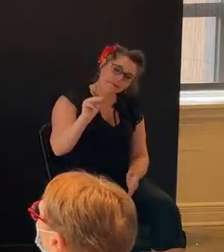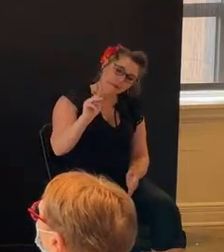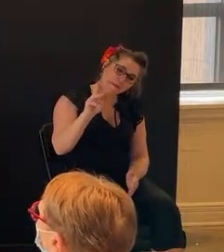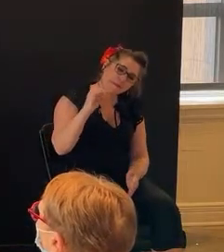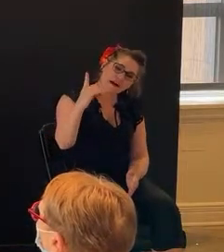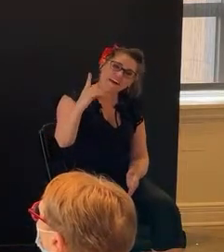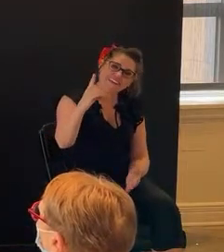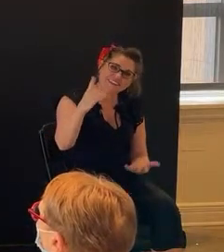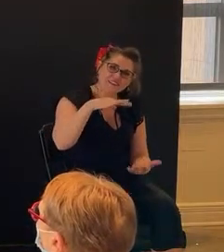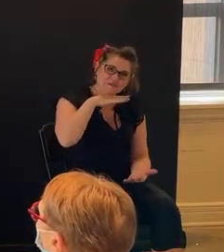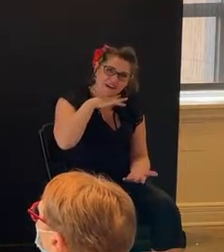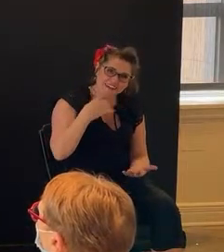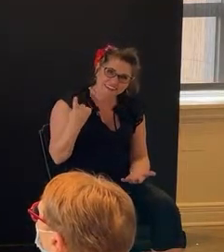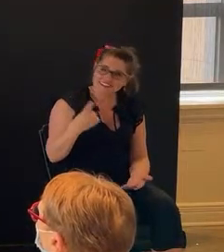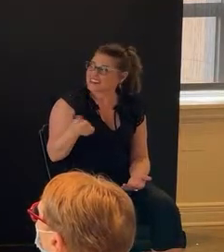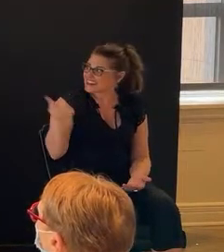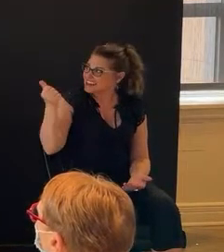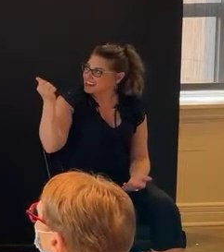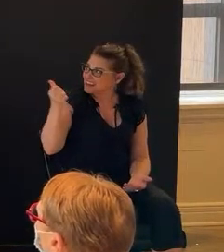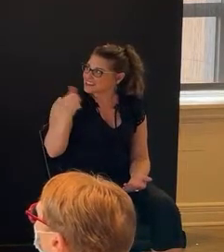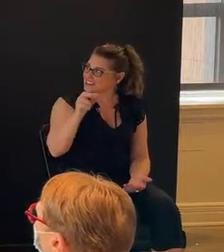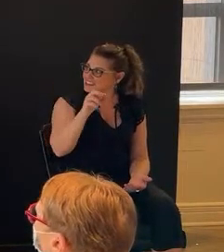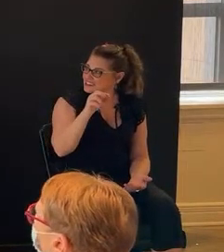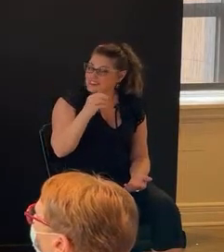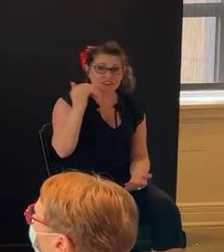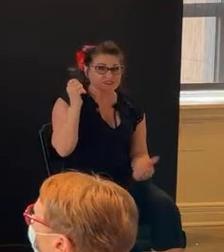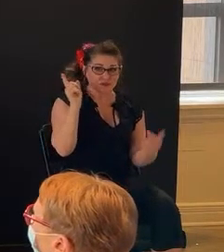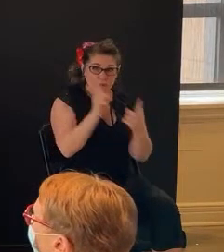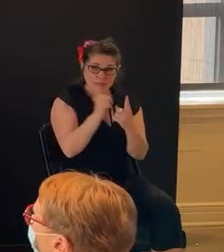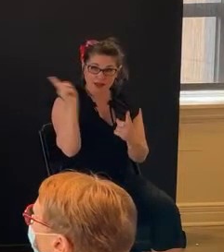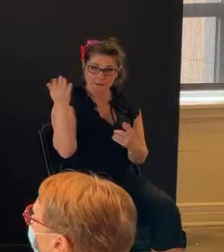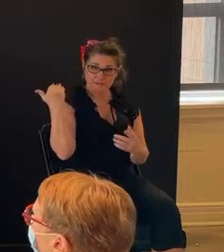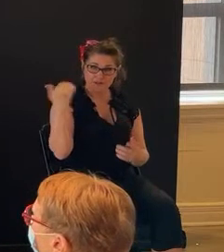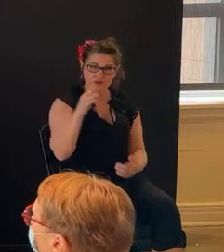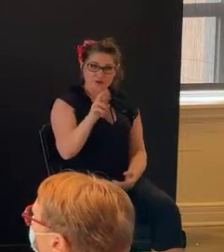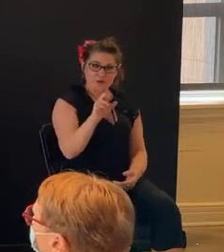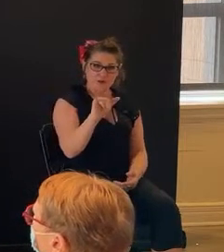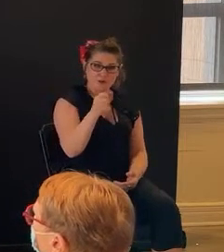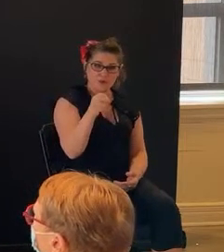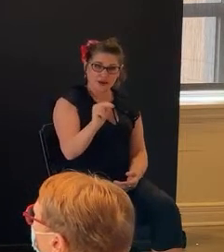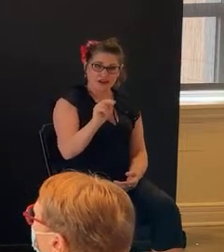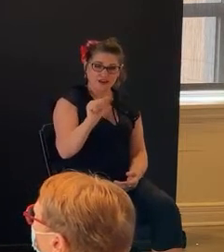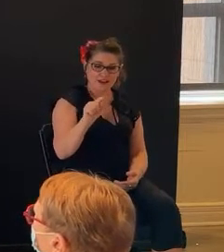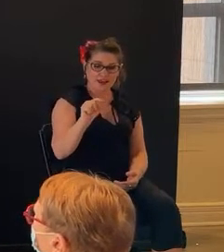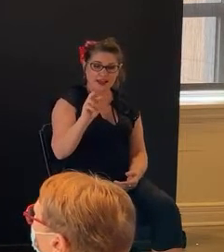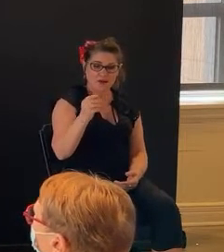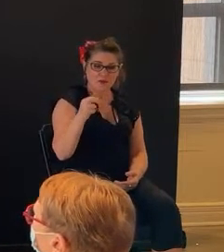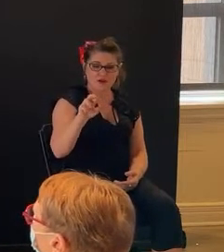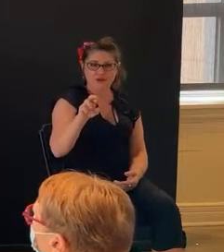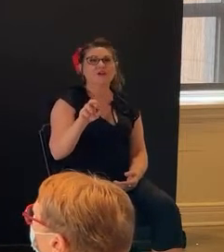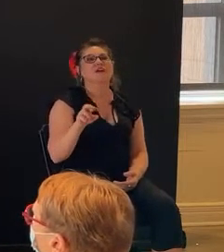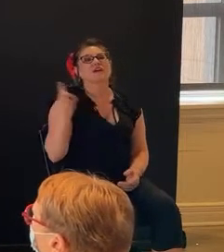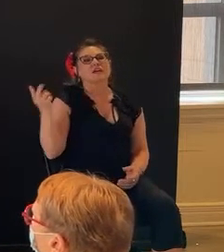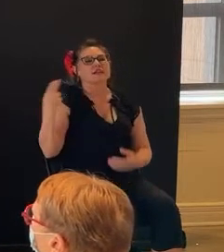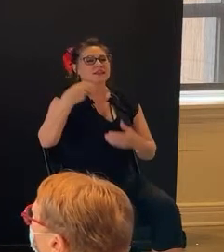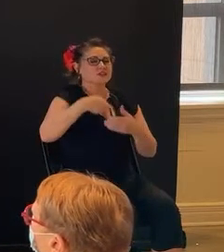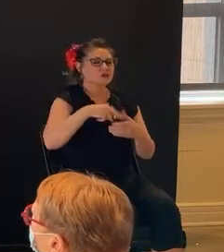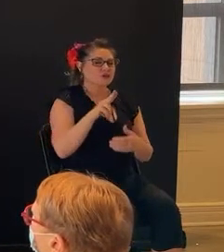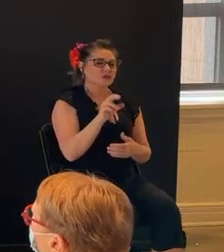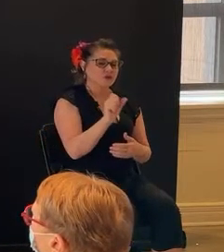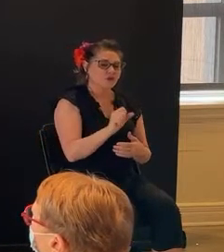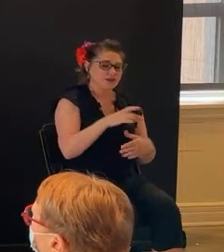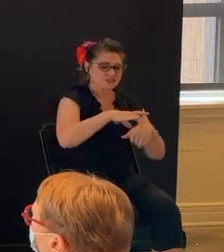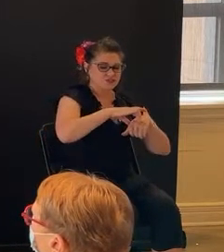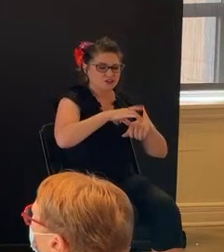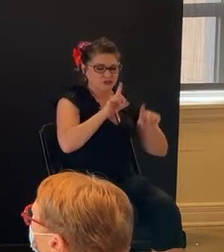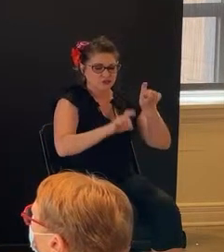So this is Brian Atwater. Any of you know Brian or met Brian? Yeah, when Brian joined the U.S. Geological